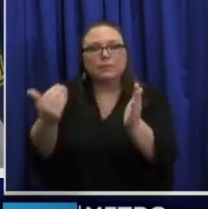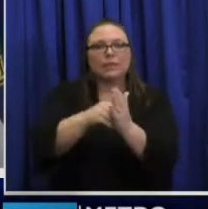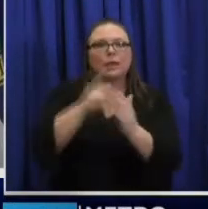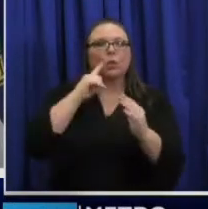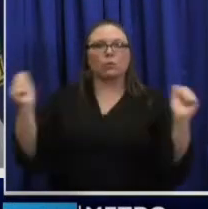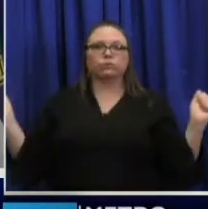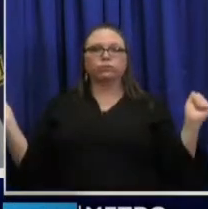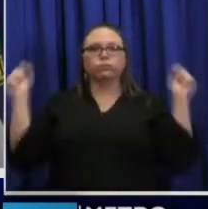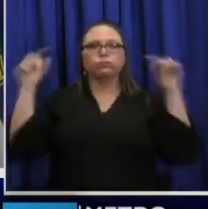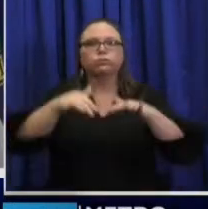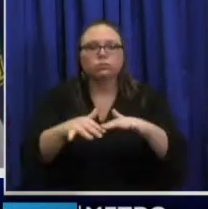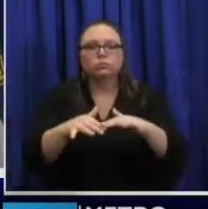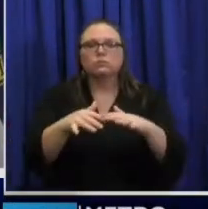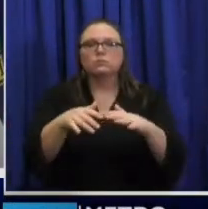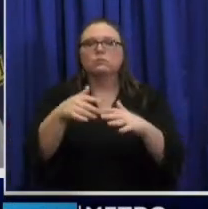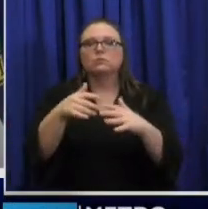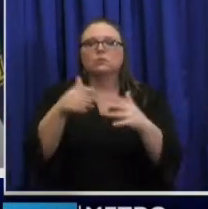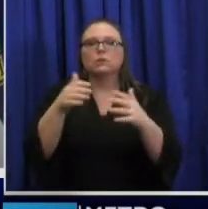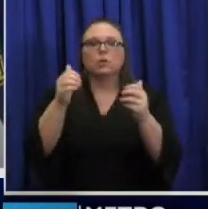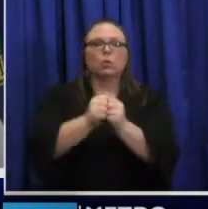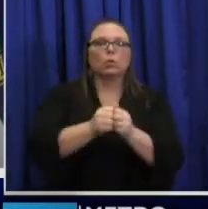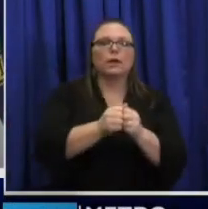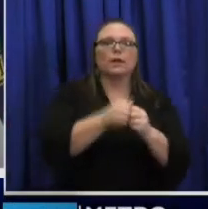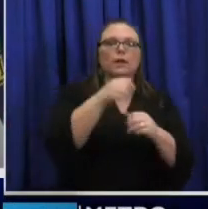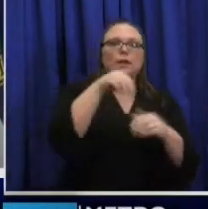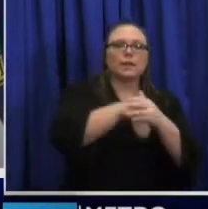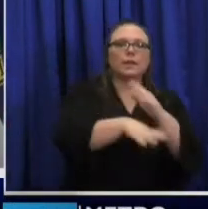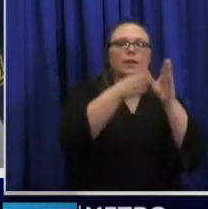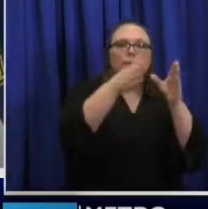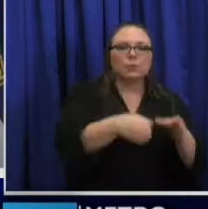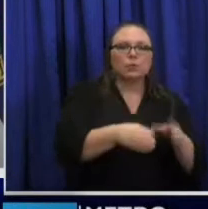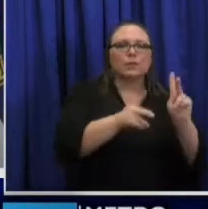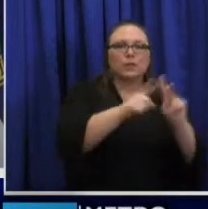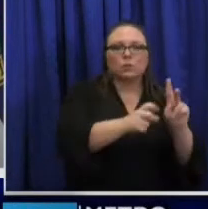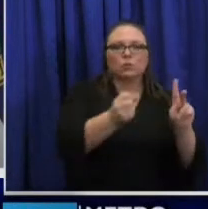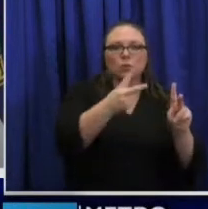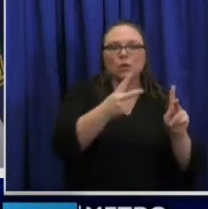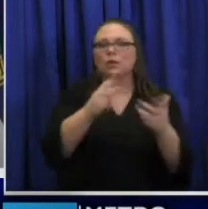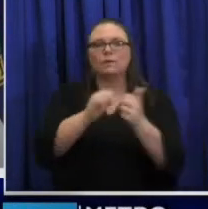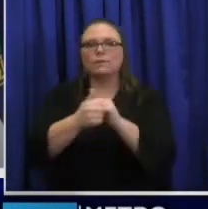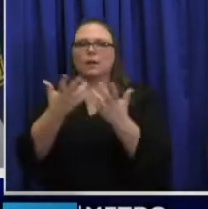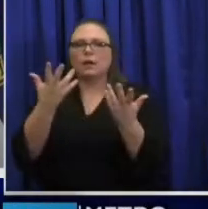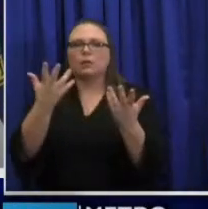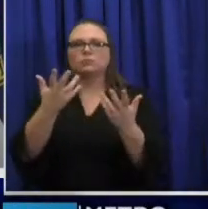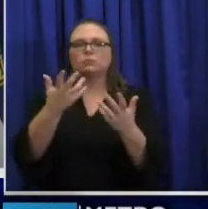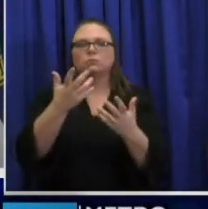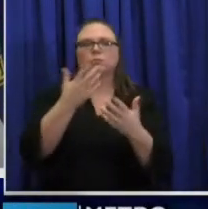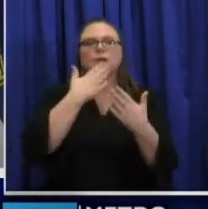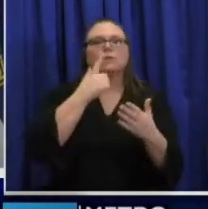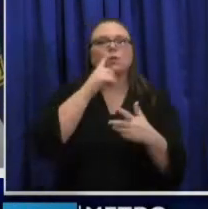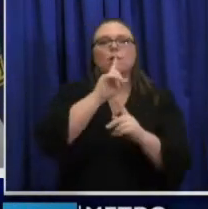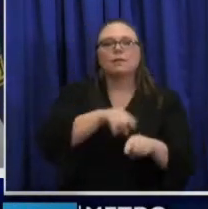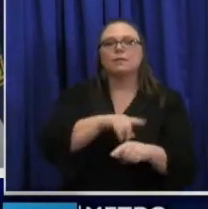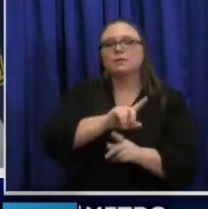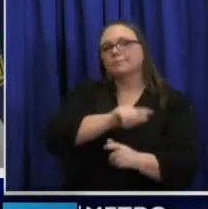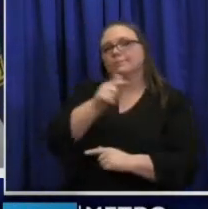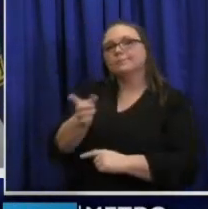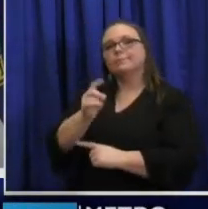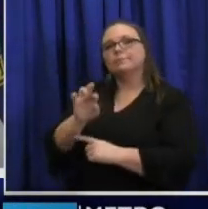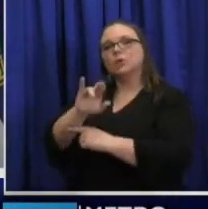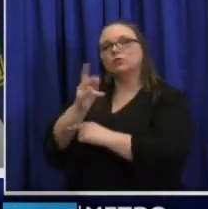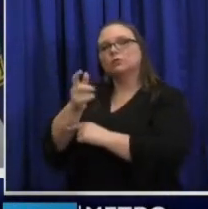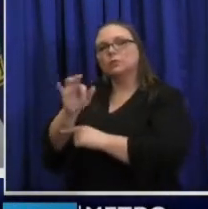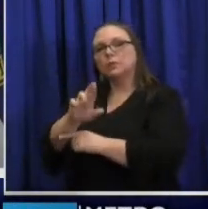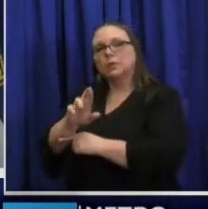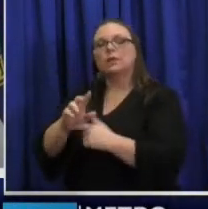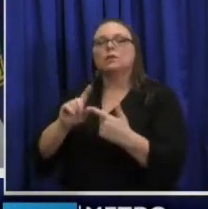in-person option K through 12 with that reopening? Thanks for answering that, Mayor. And then for Dr. Johanger,